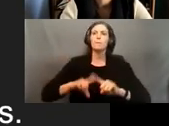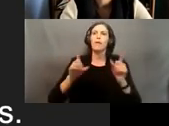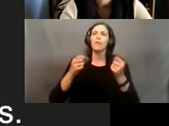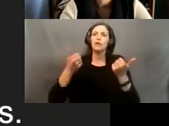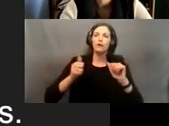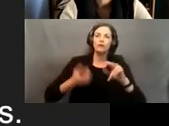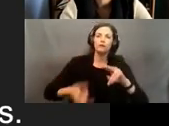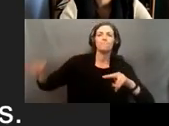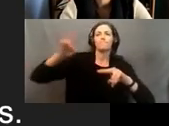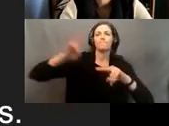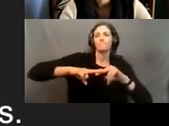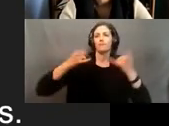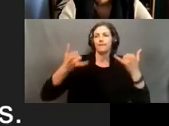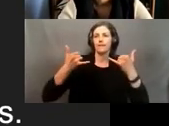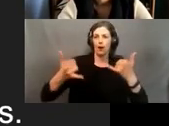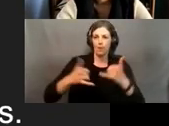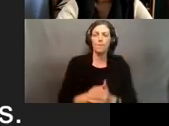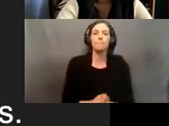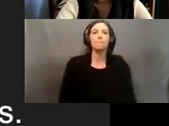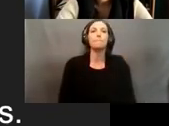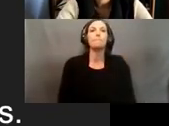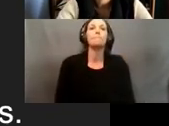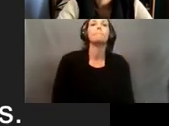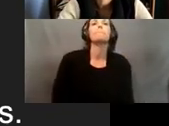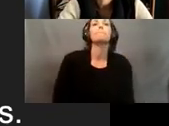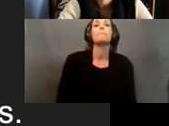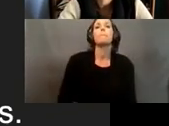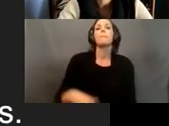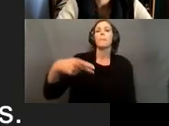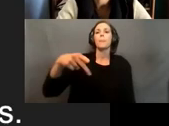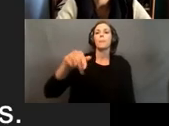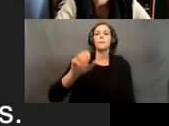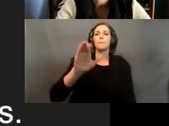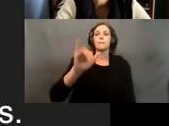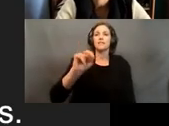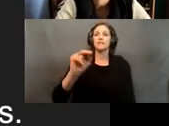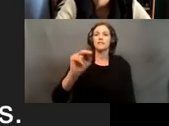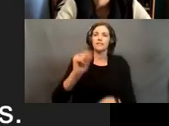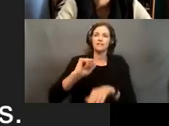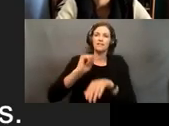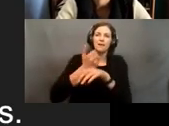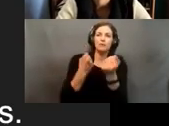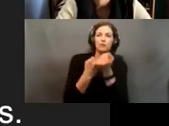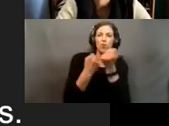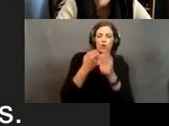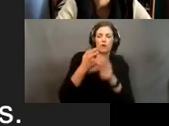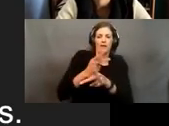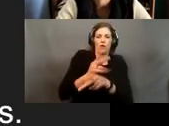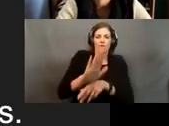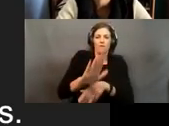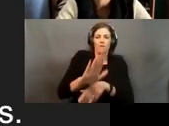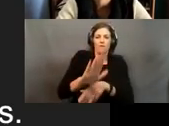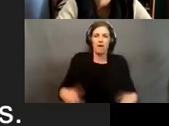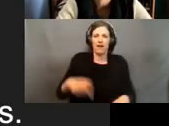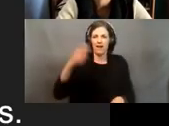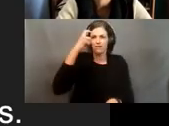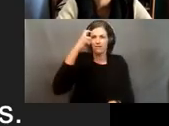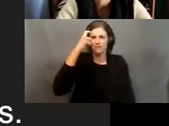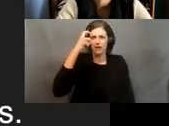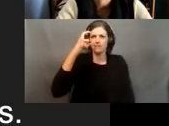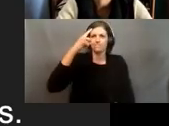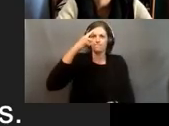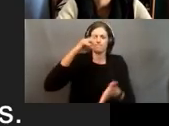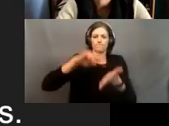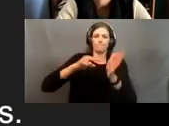increase this year. The pacing is set up to support taking care of your bodies and minds. They intentionally put in